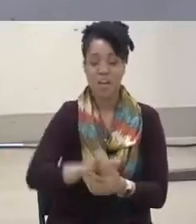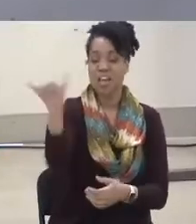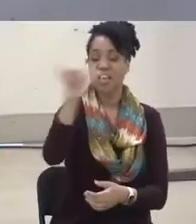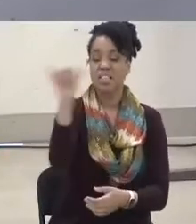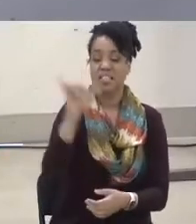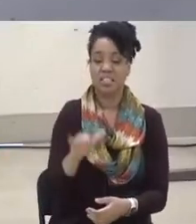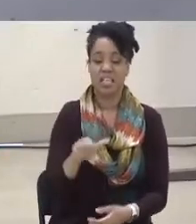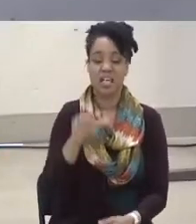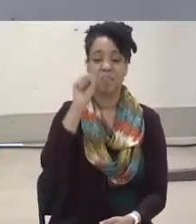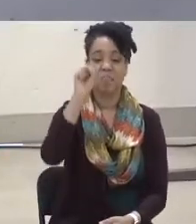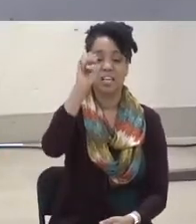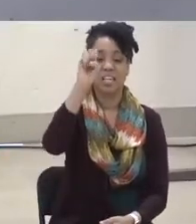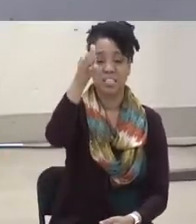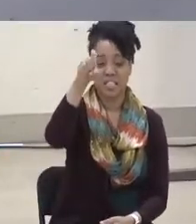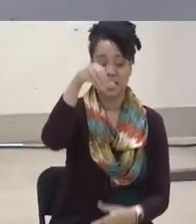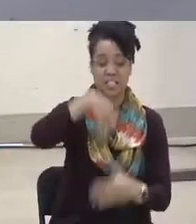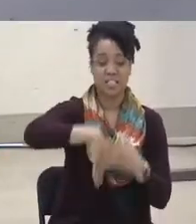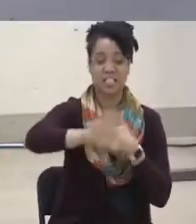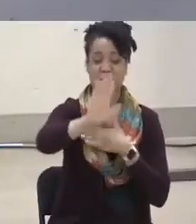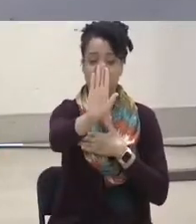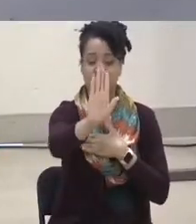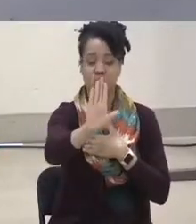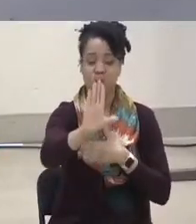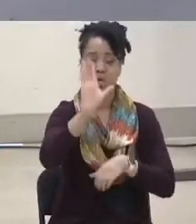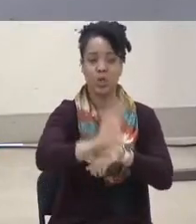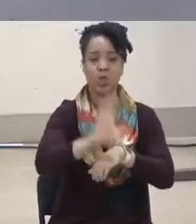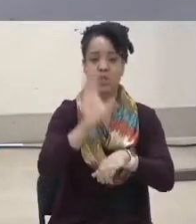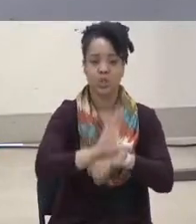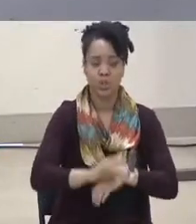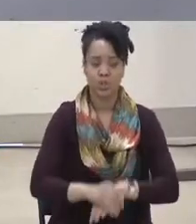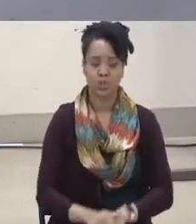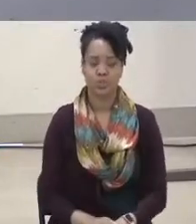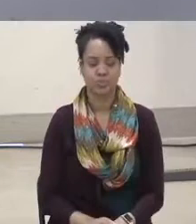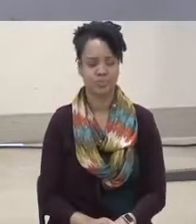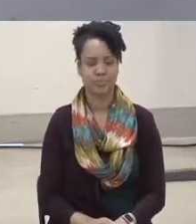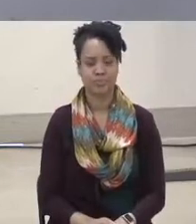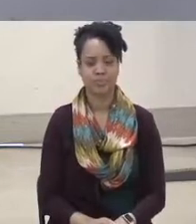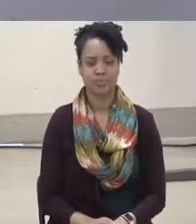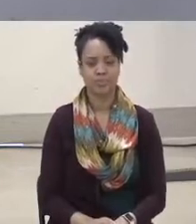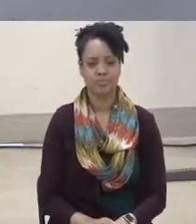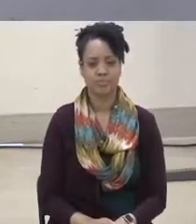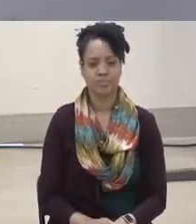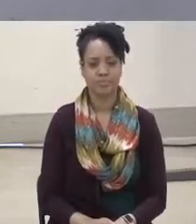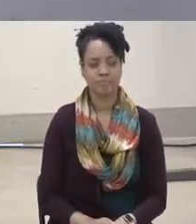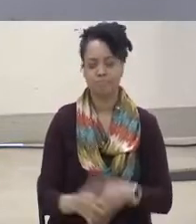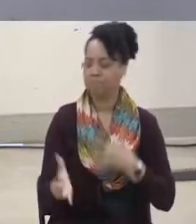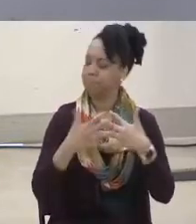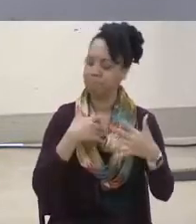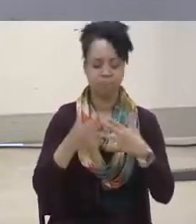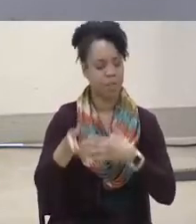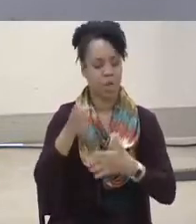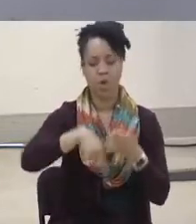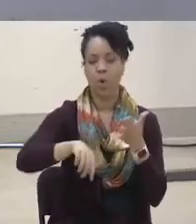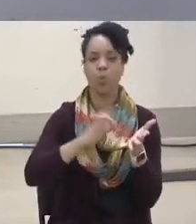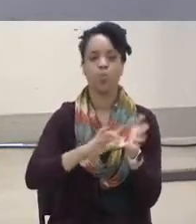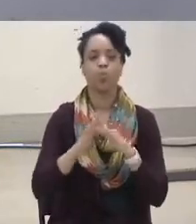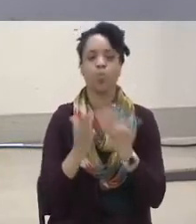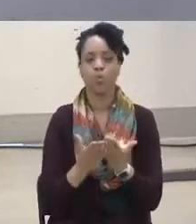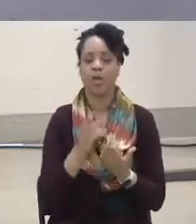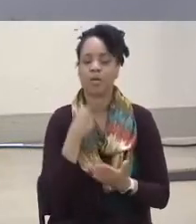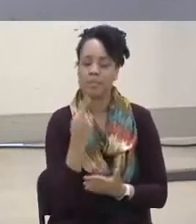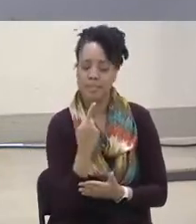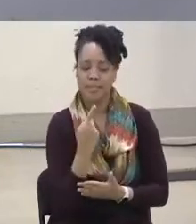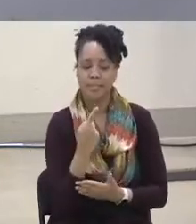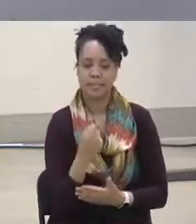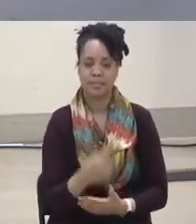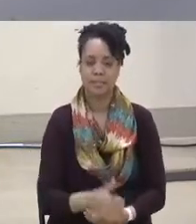churches. Te están diciendo ahora y obligando que ahora hay que casar las parejas del mismo sexo en las iglesias. No matter what the Bible says. No importa lo que